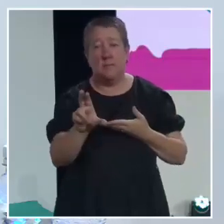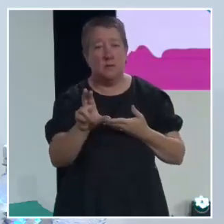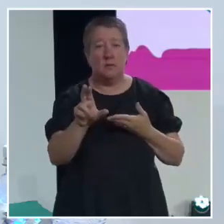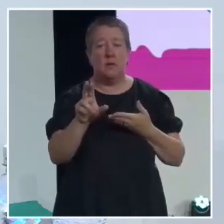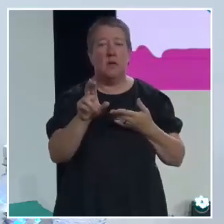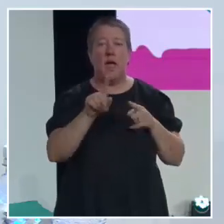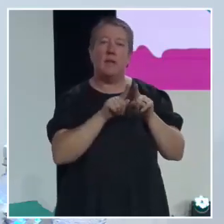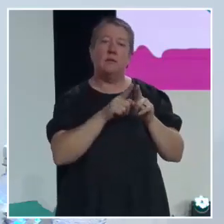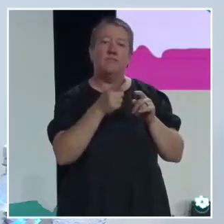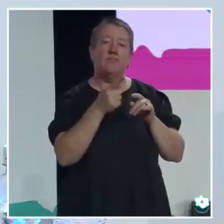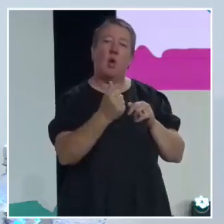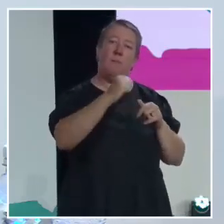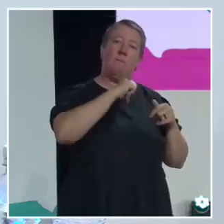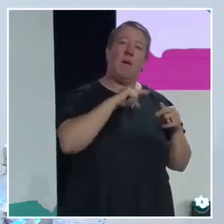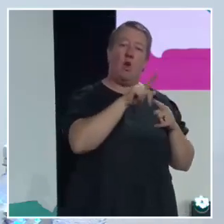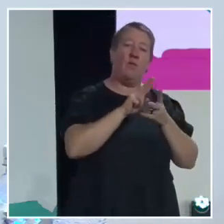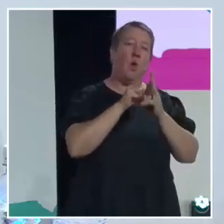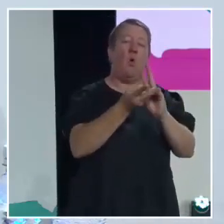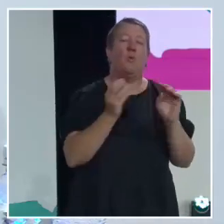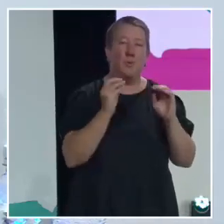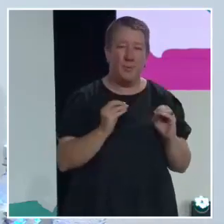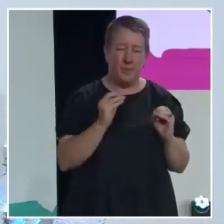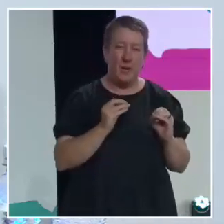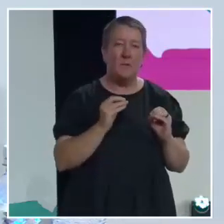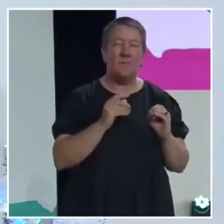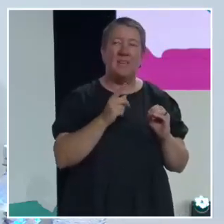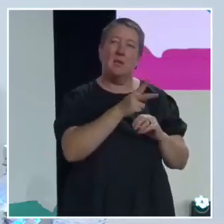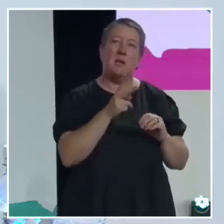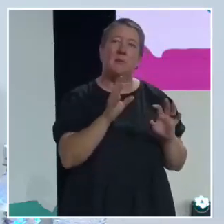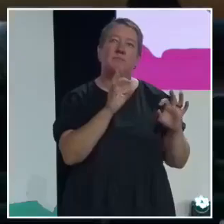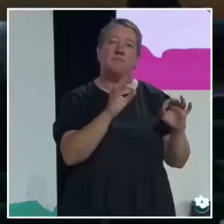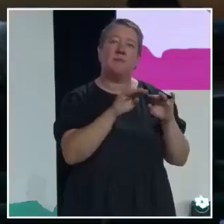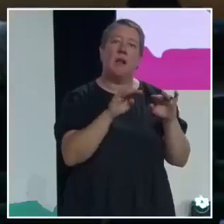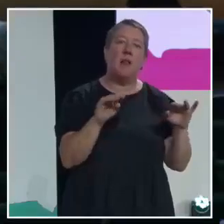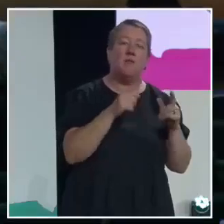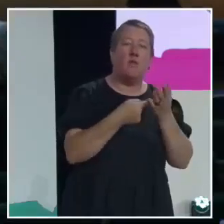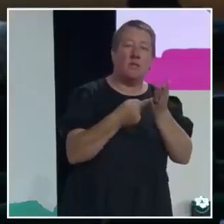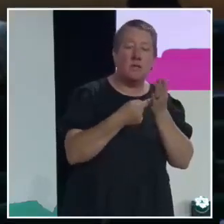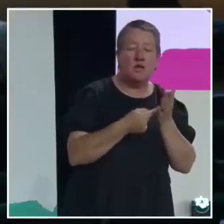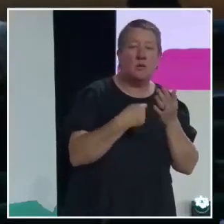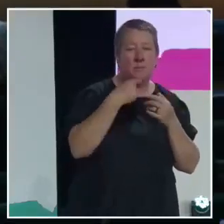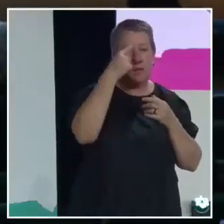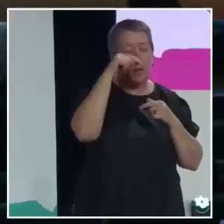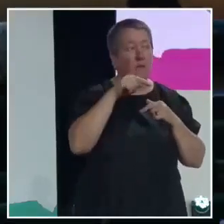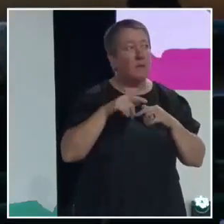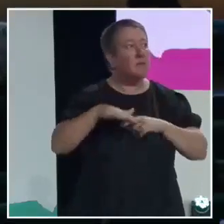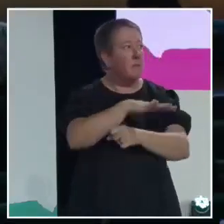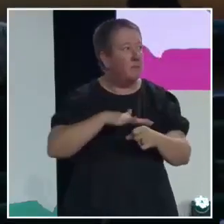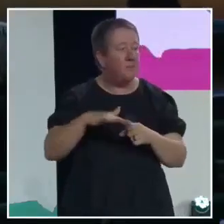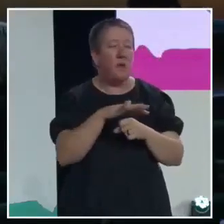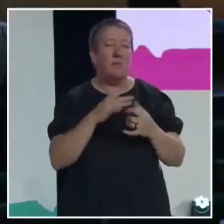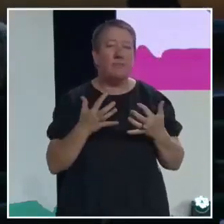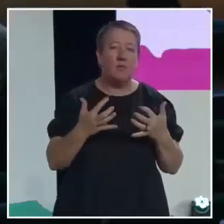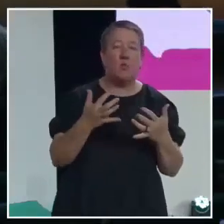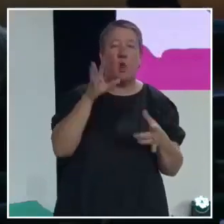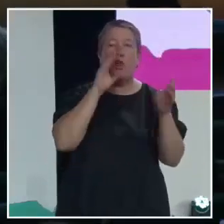pro quo of that loan. And again, that level of discussion, I think, in this platform, learning what it looks like